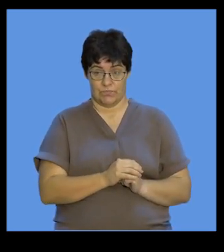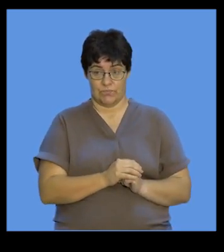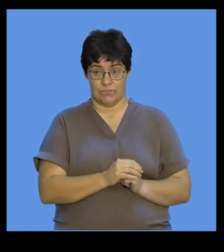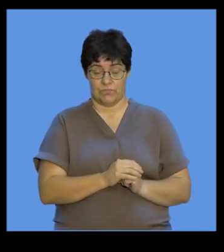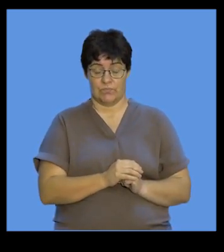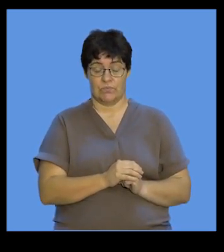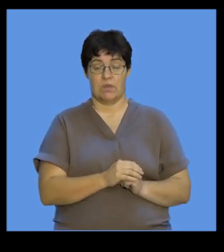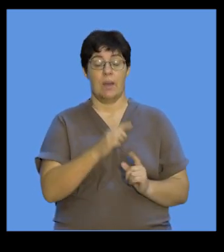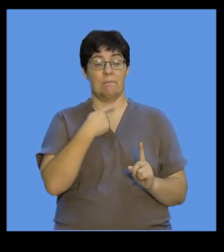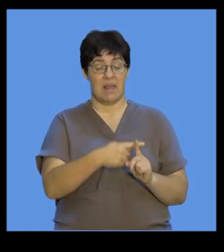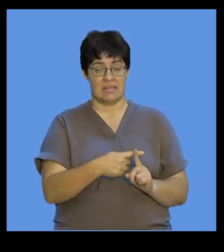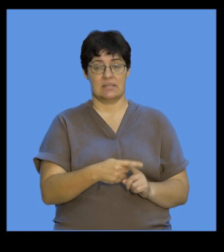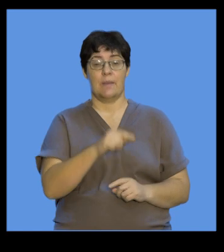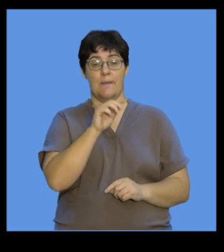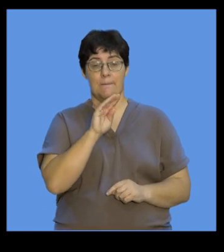B is 0.2.